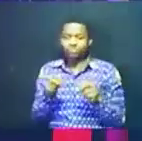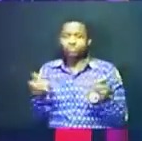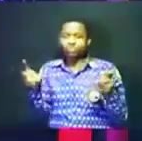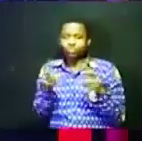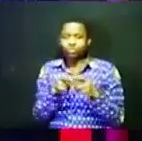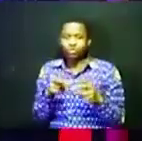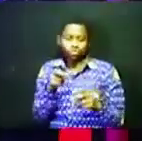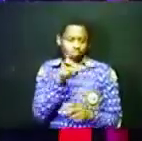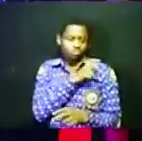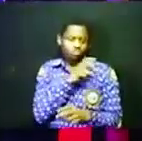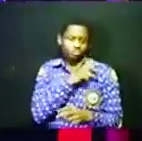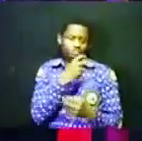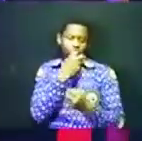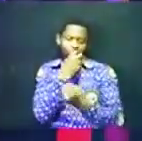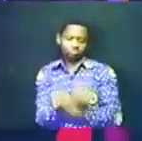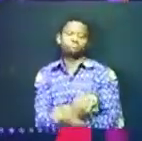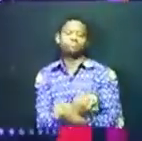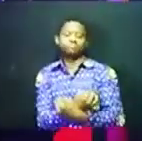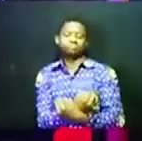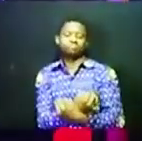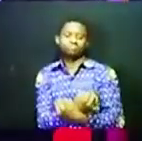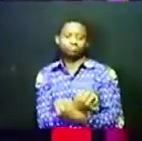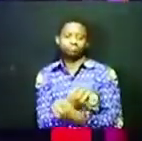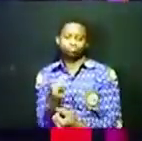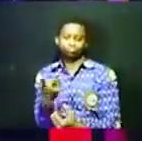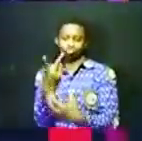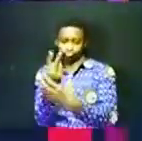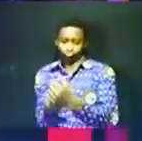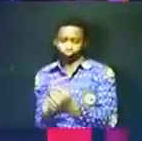by the police.